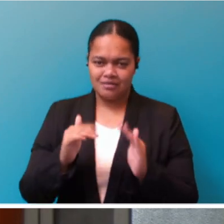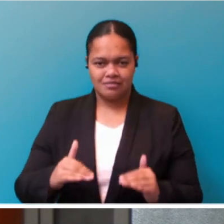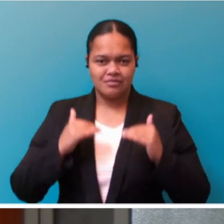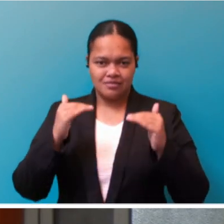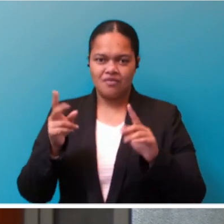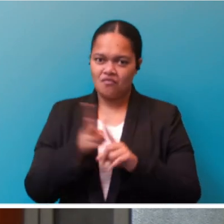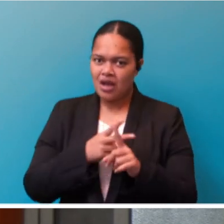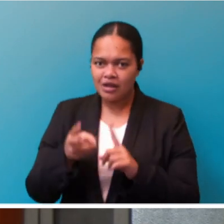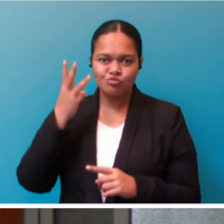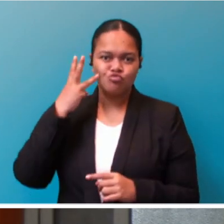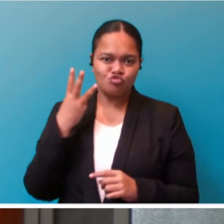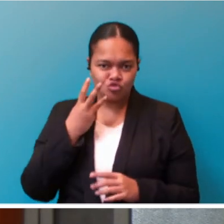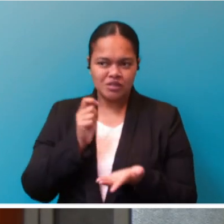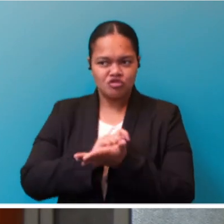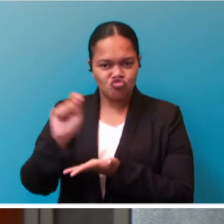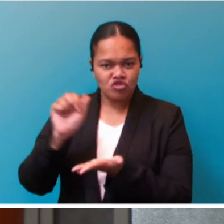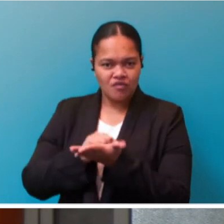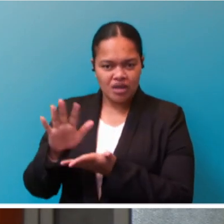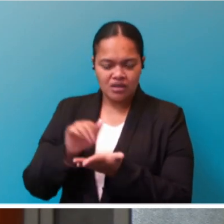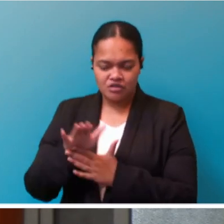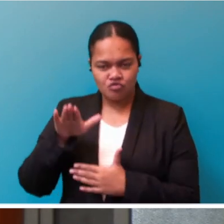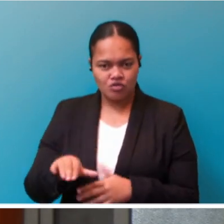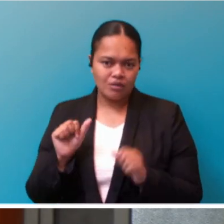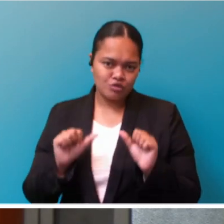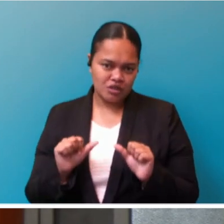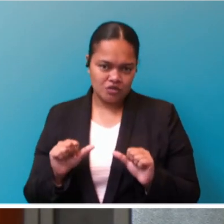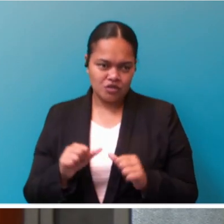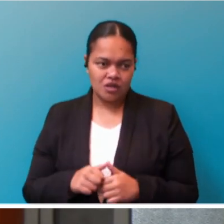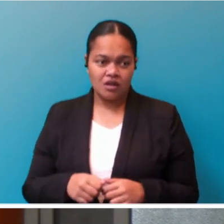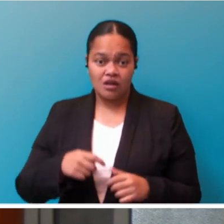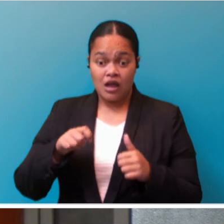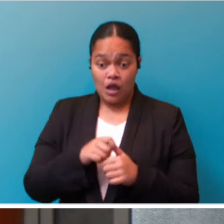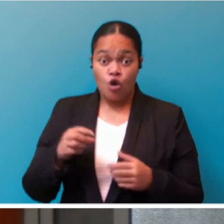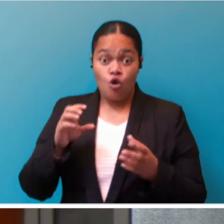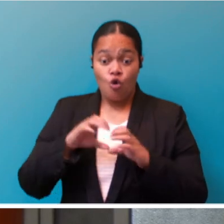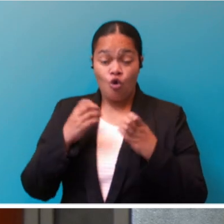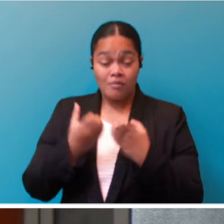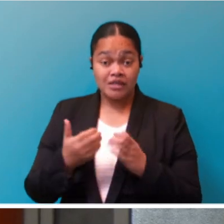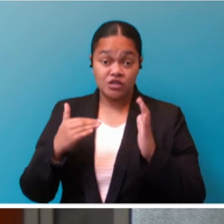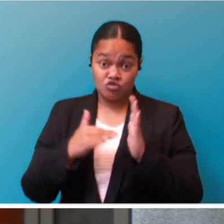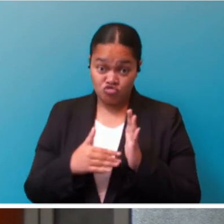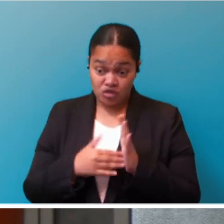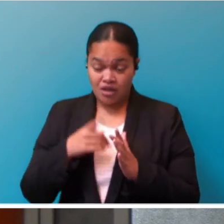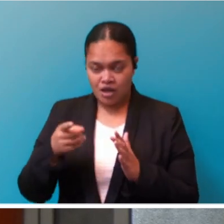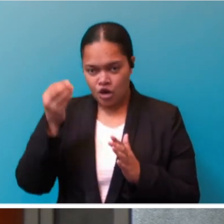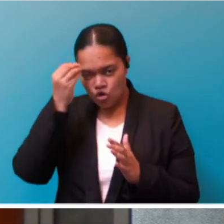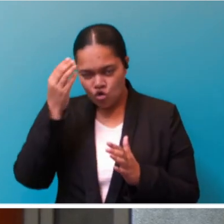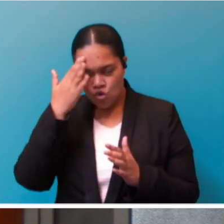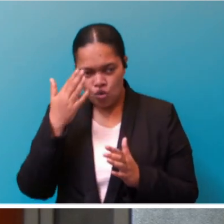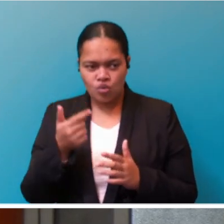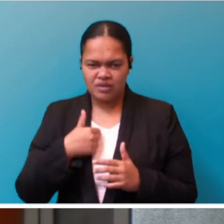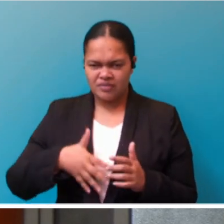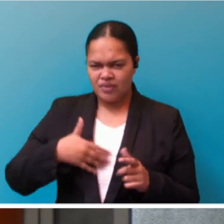violence against women, trafficking in persons, and child protection. As committee chair, Nehla Haider noted, I feel like